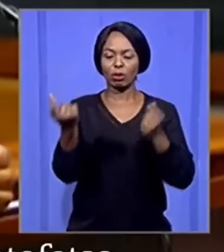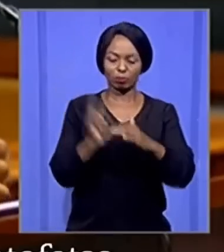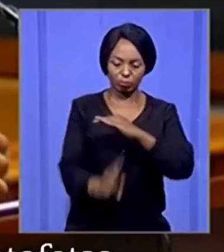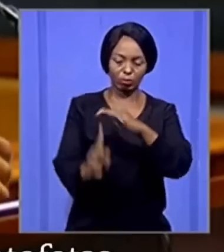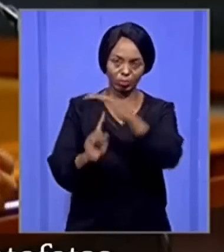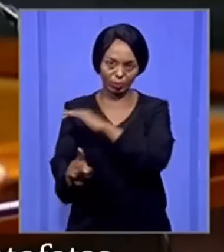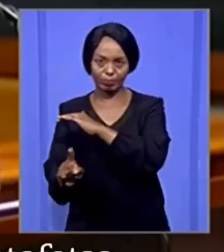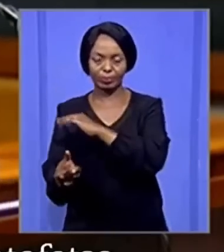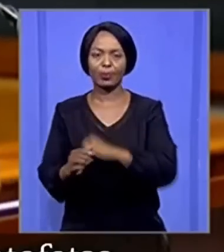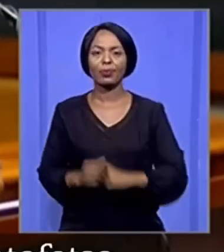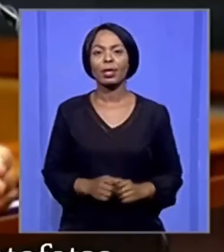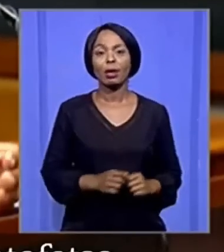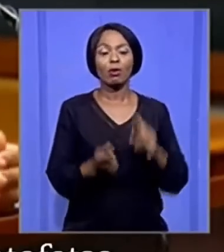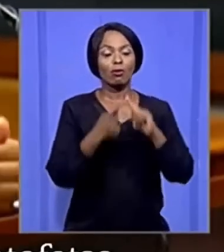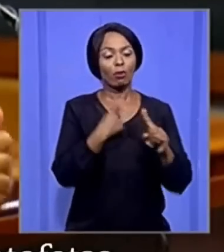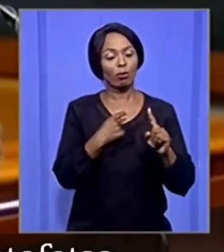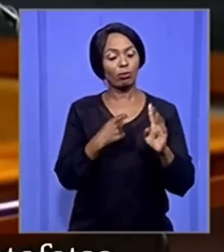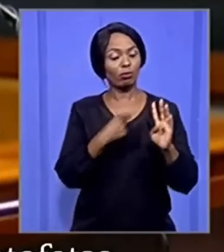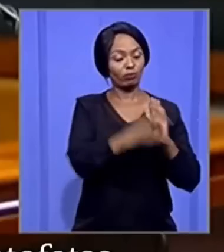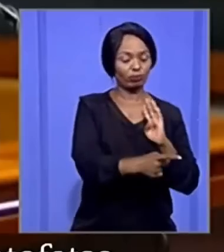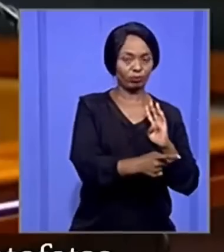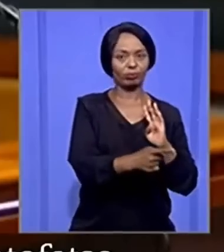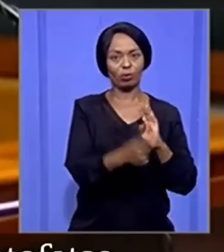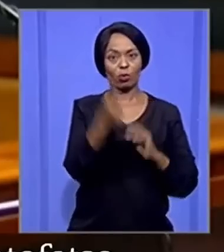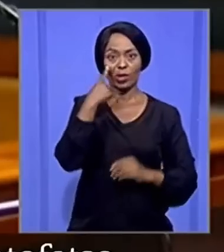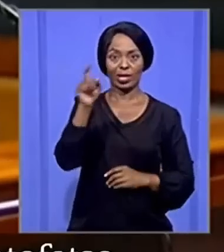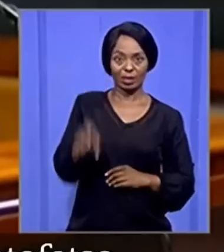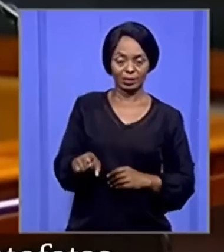and of all these witnesses,